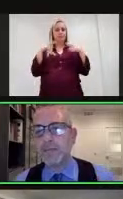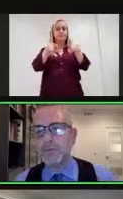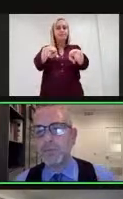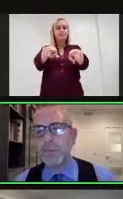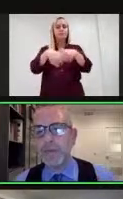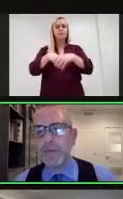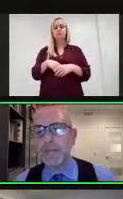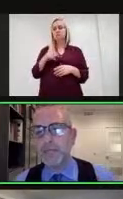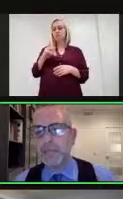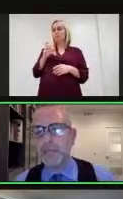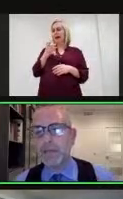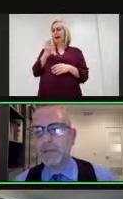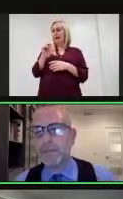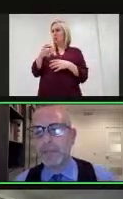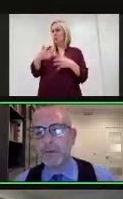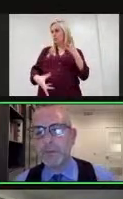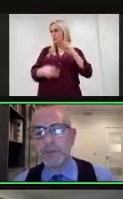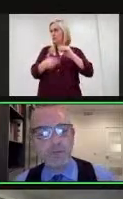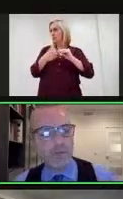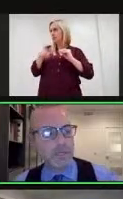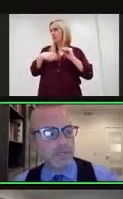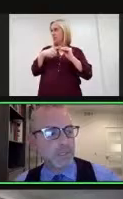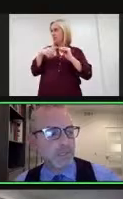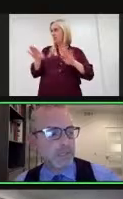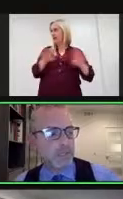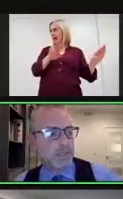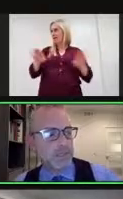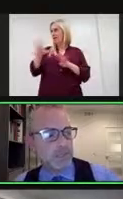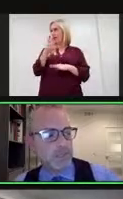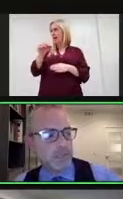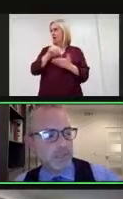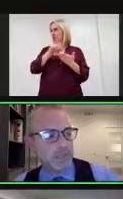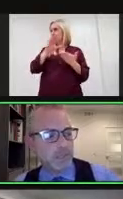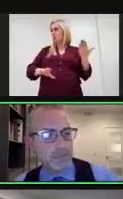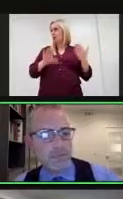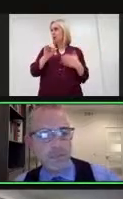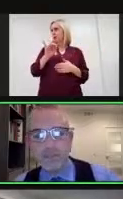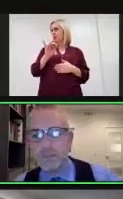Kathleen, would you add anything to that on the behavior and the student conduct?